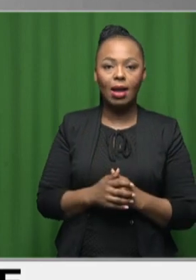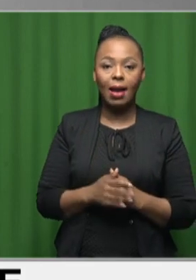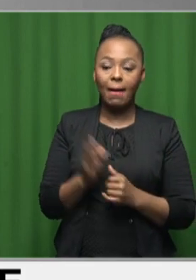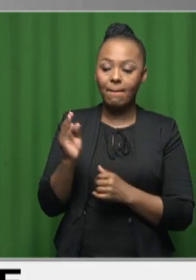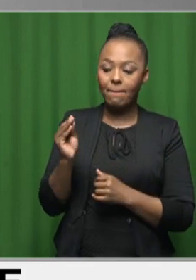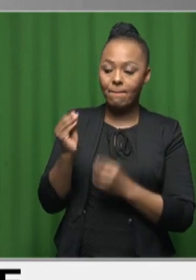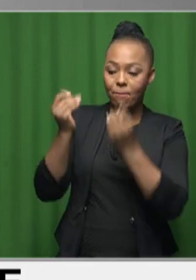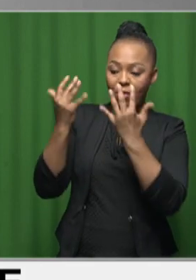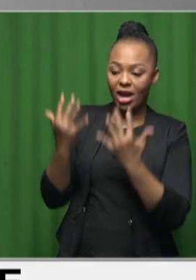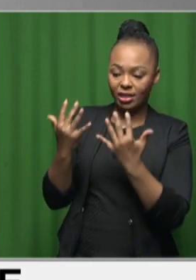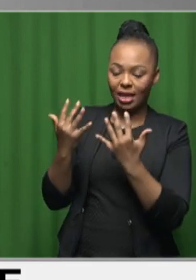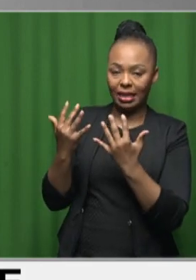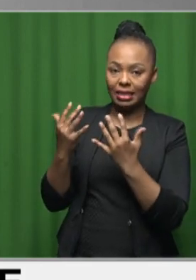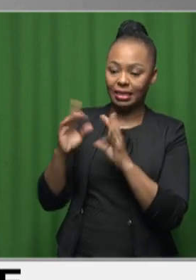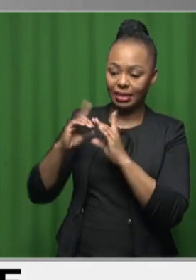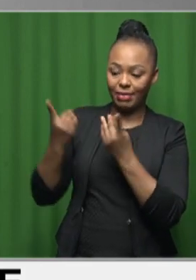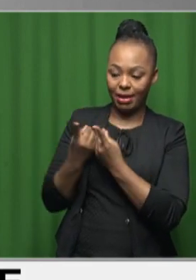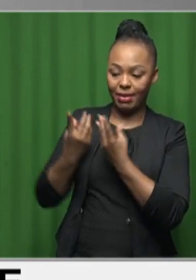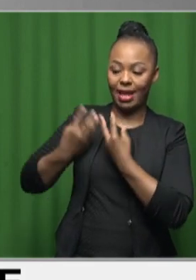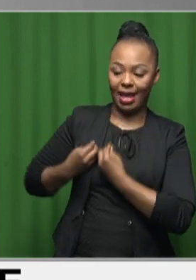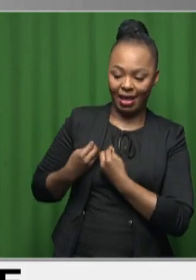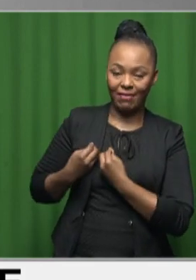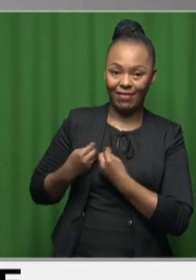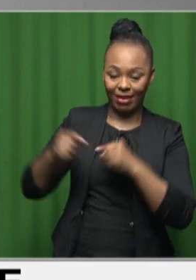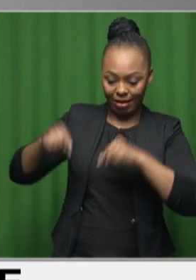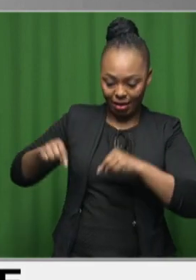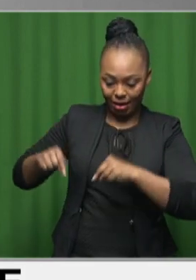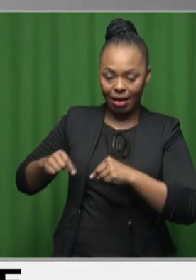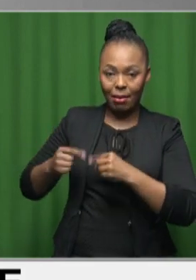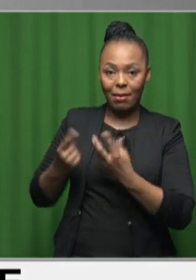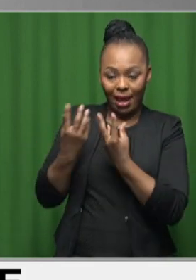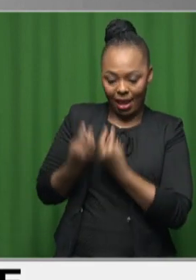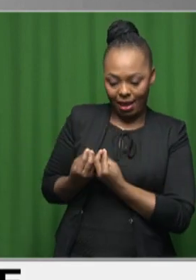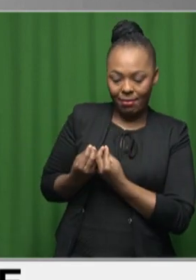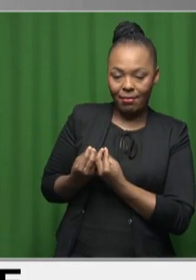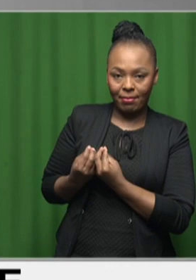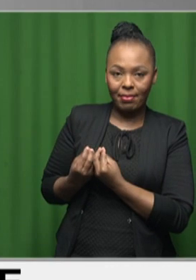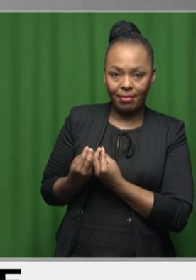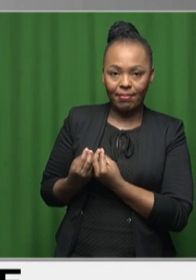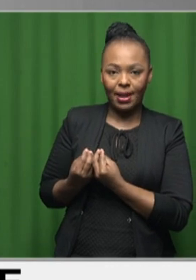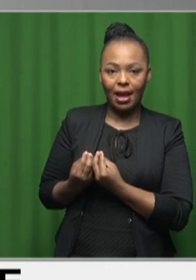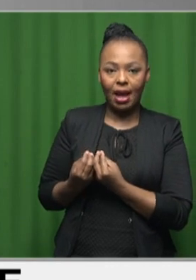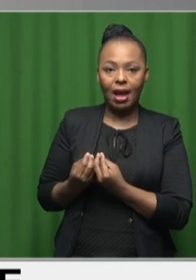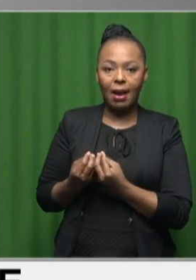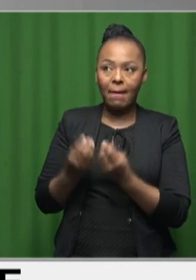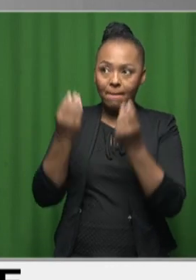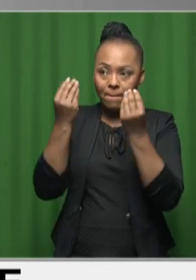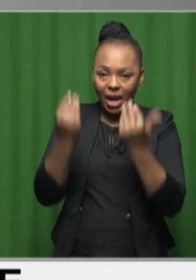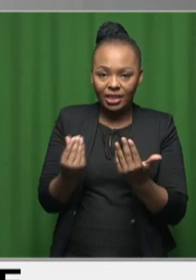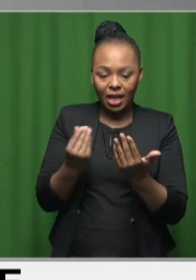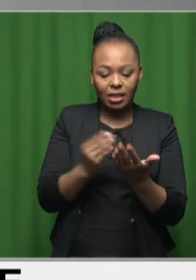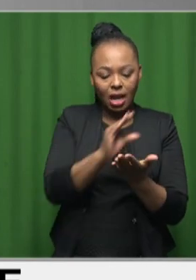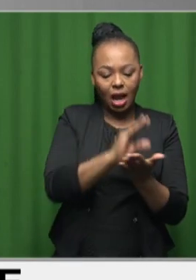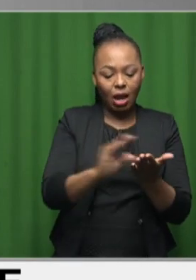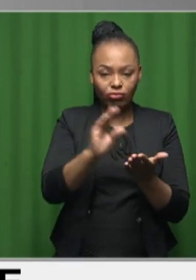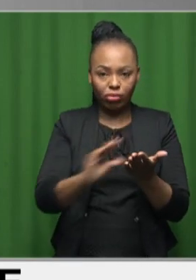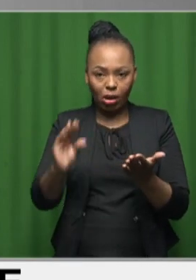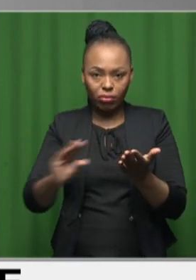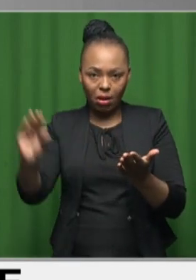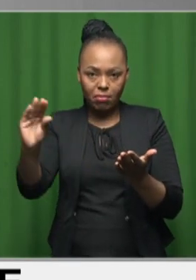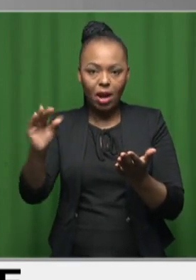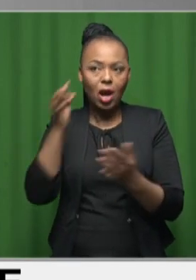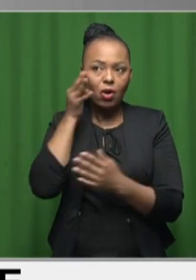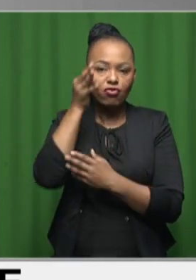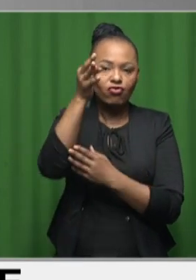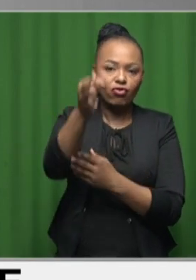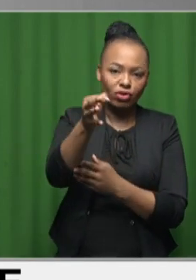the department is currently having. In terms of our budget allocations and future budget allocations, we will look